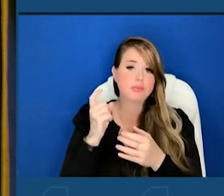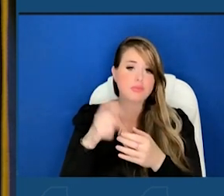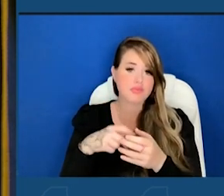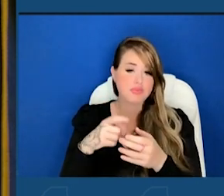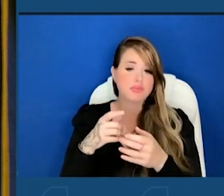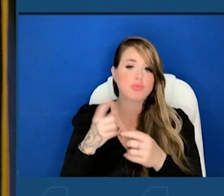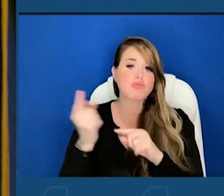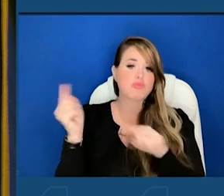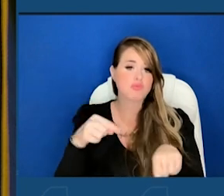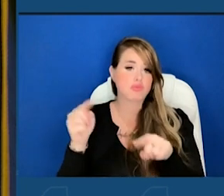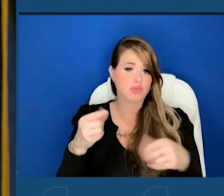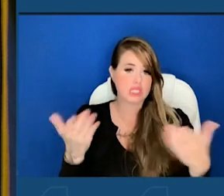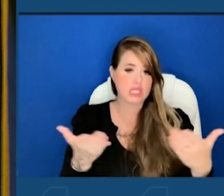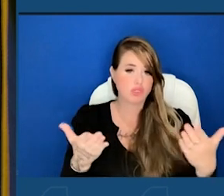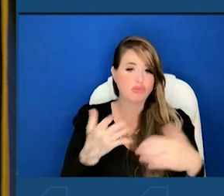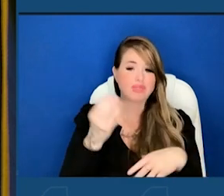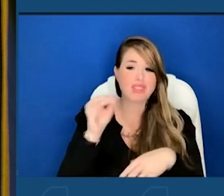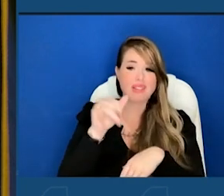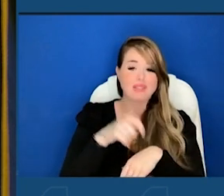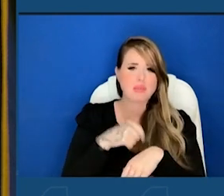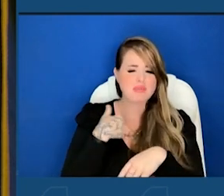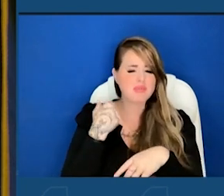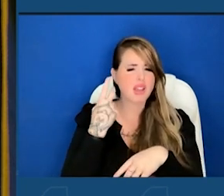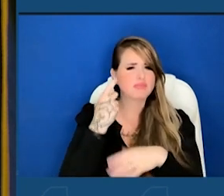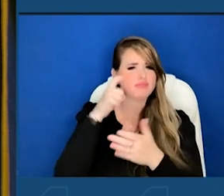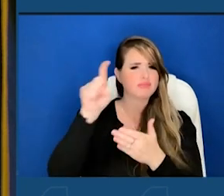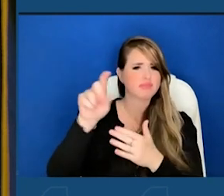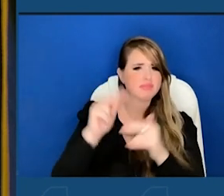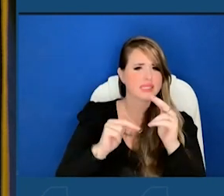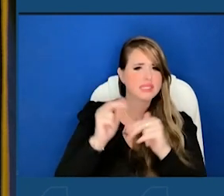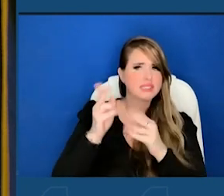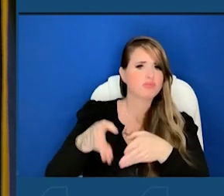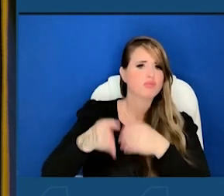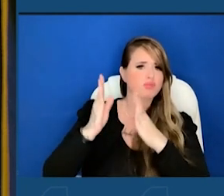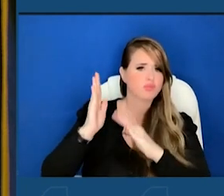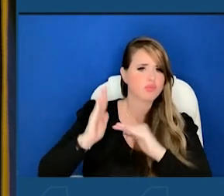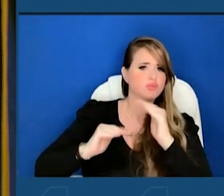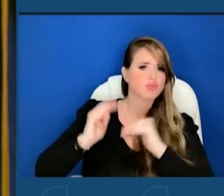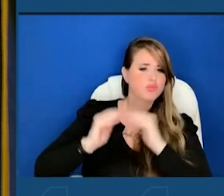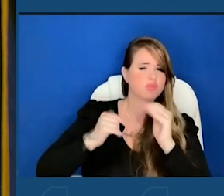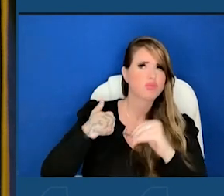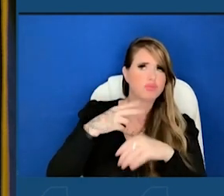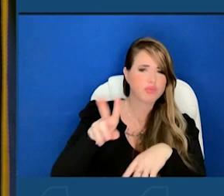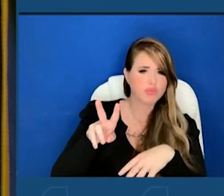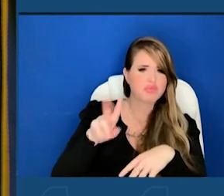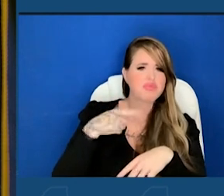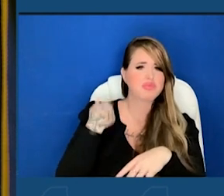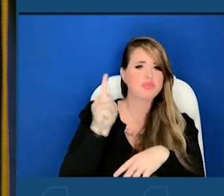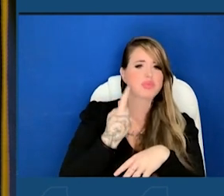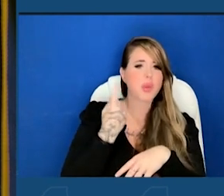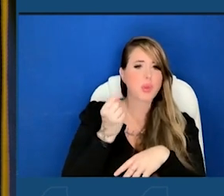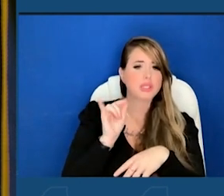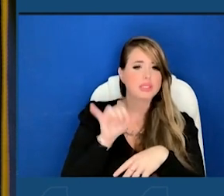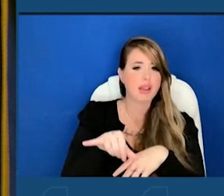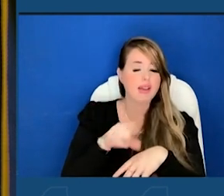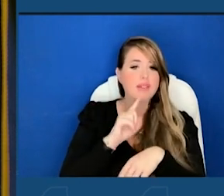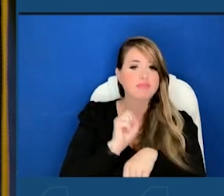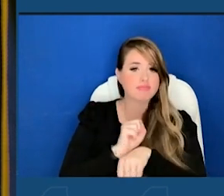Patchogue, and I would see this building going up, and I was like, oh, I wonder what that is. And it was Art